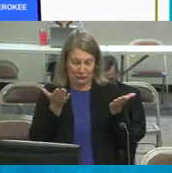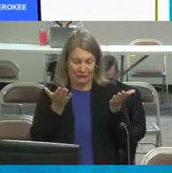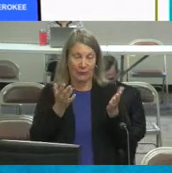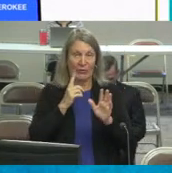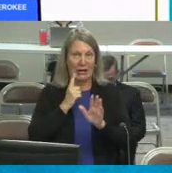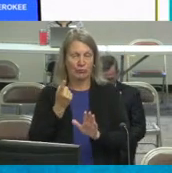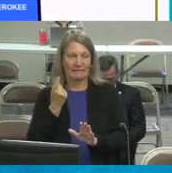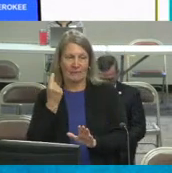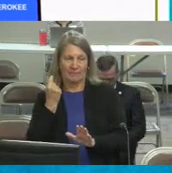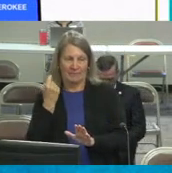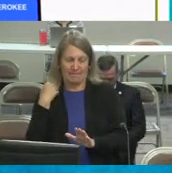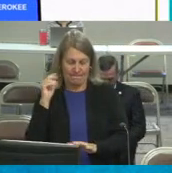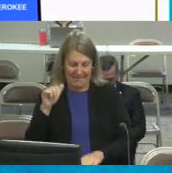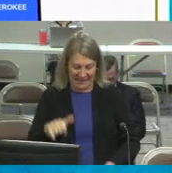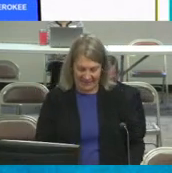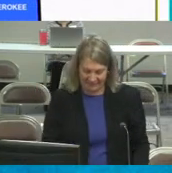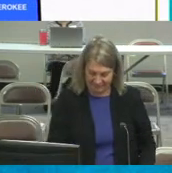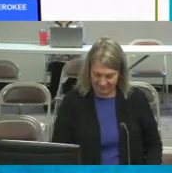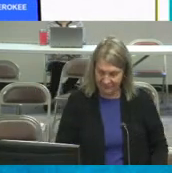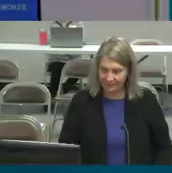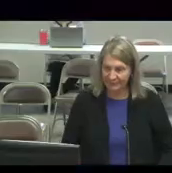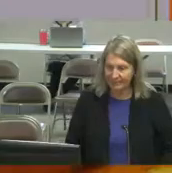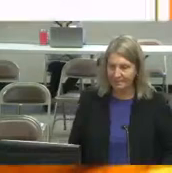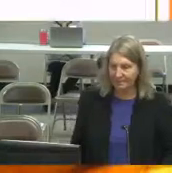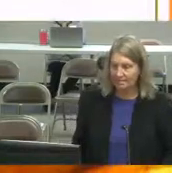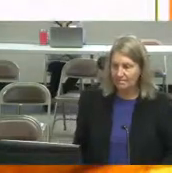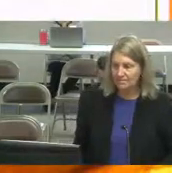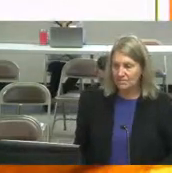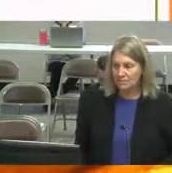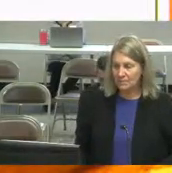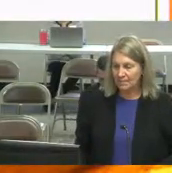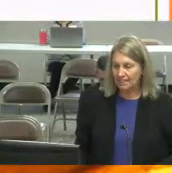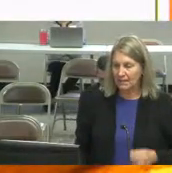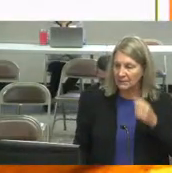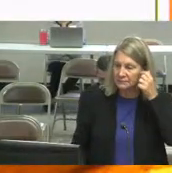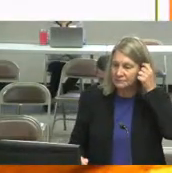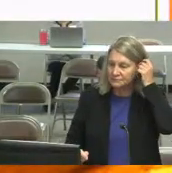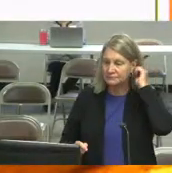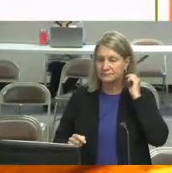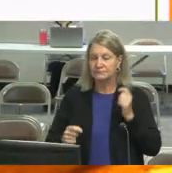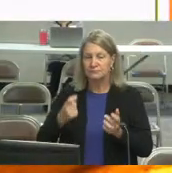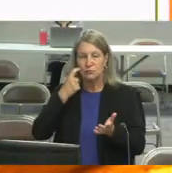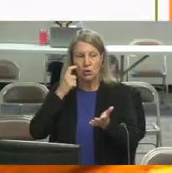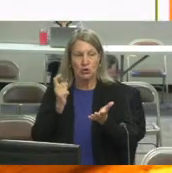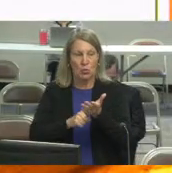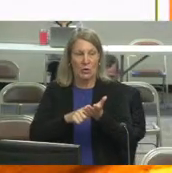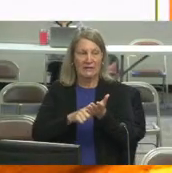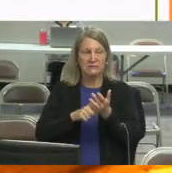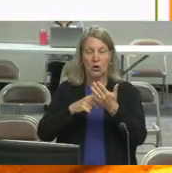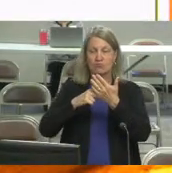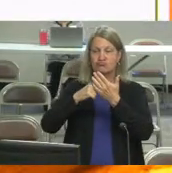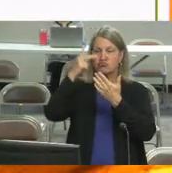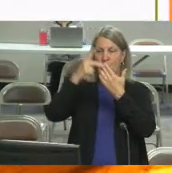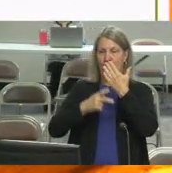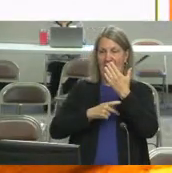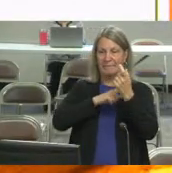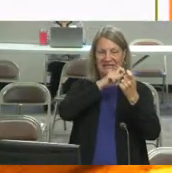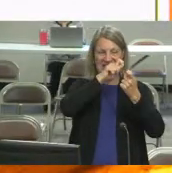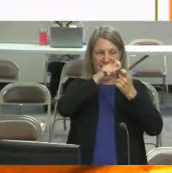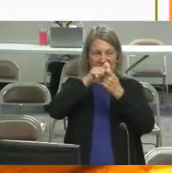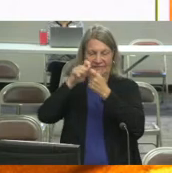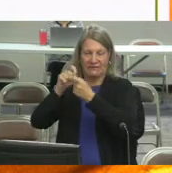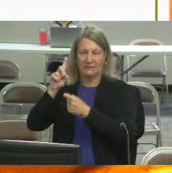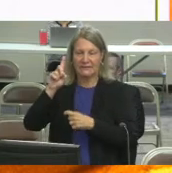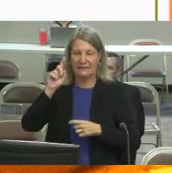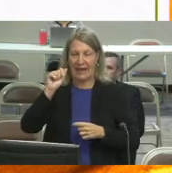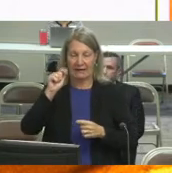and in terms of the the number of students that we've served through our Outreach Department this is as of last